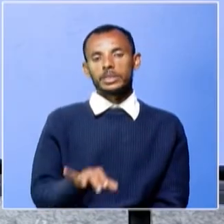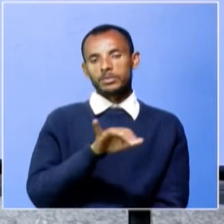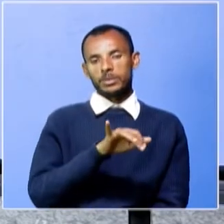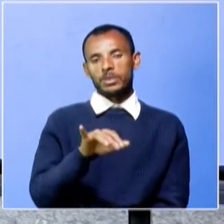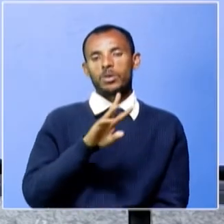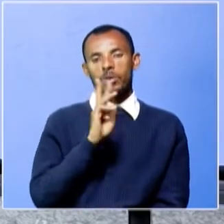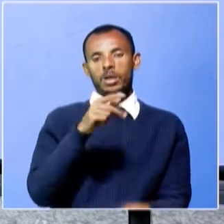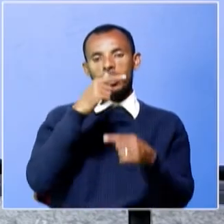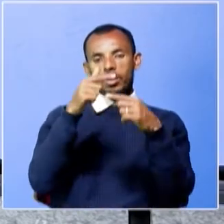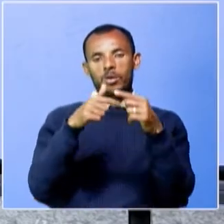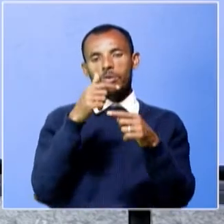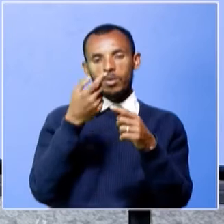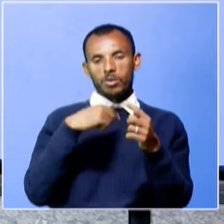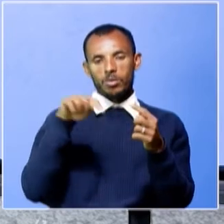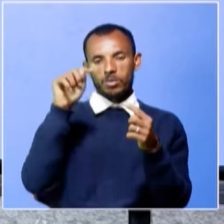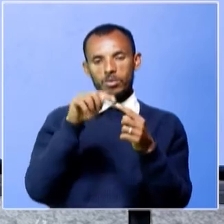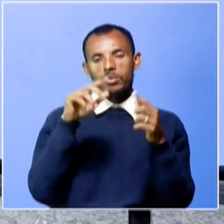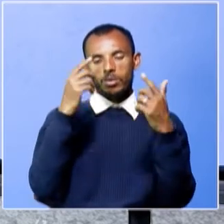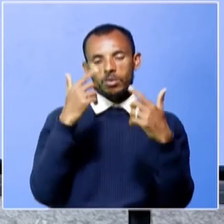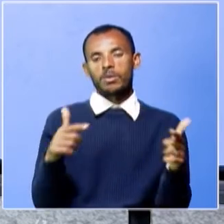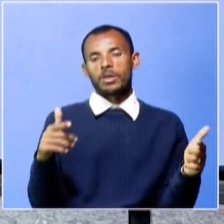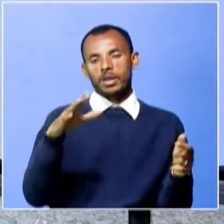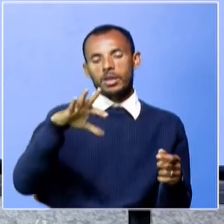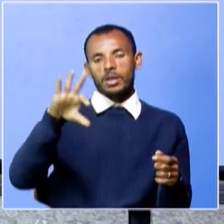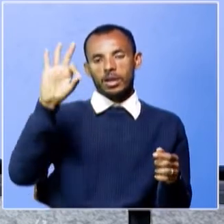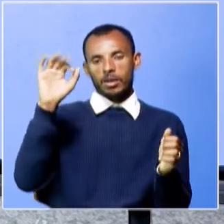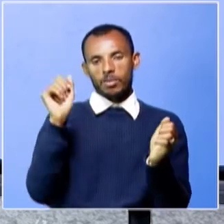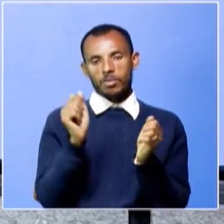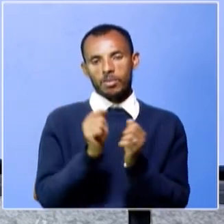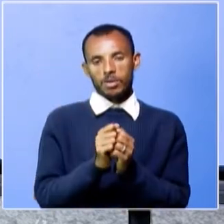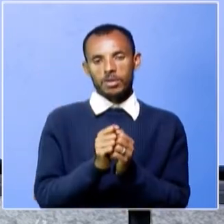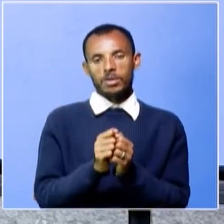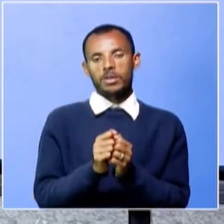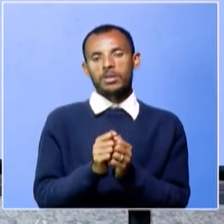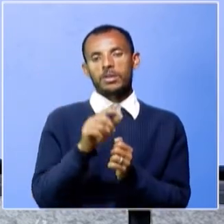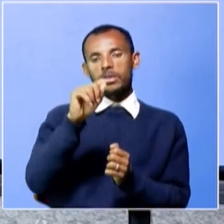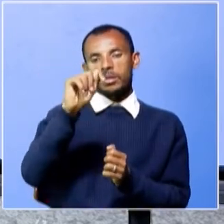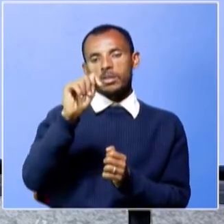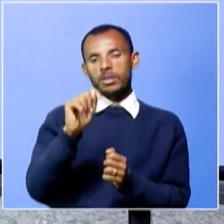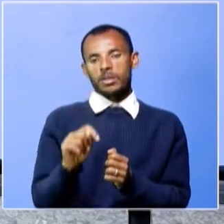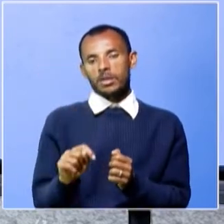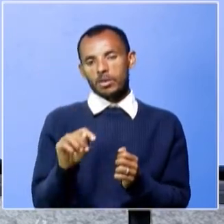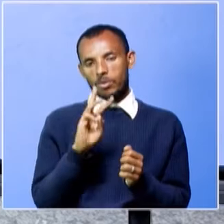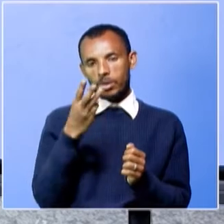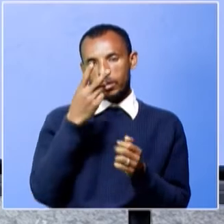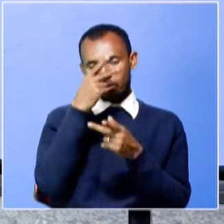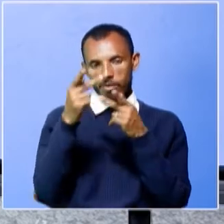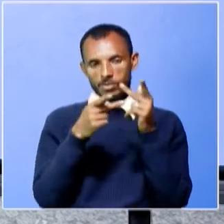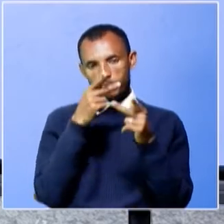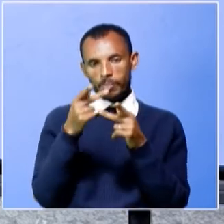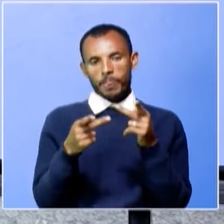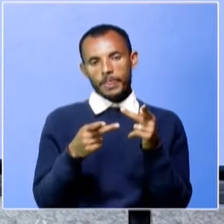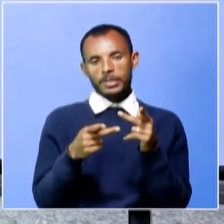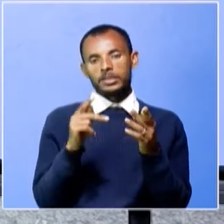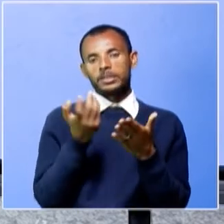similarly we go to the probability of getting Bose tail. Okay, again we observe